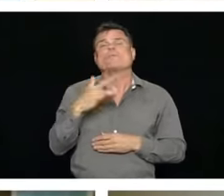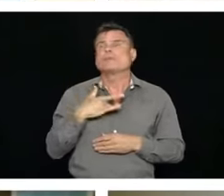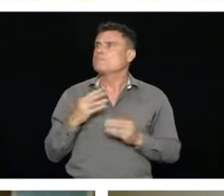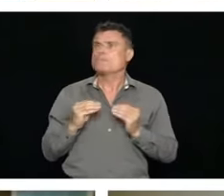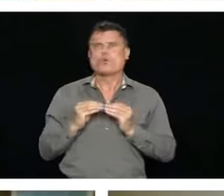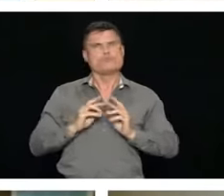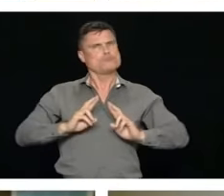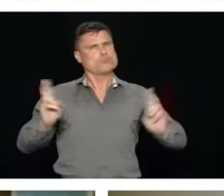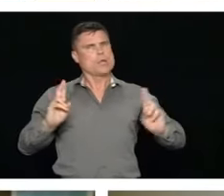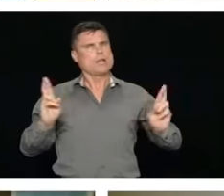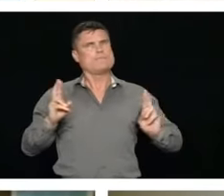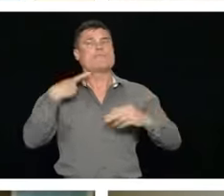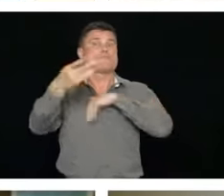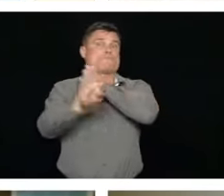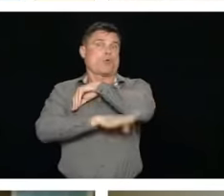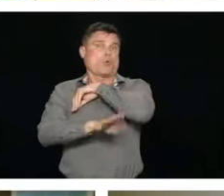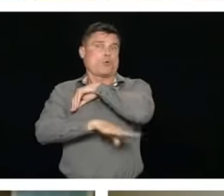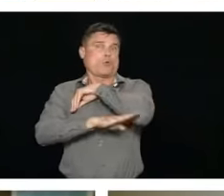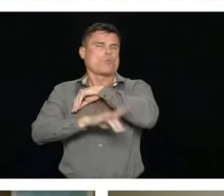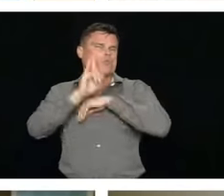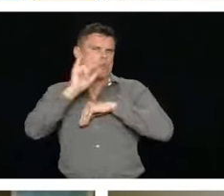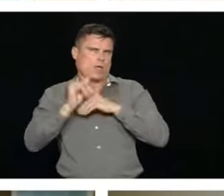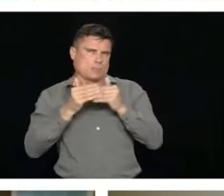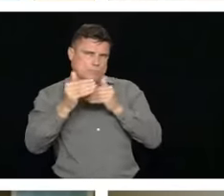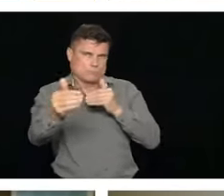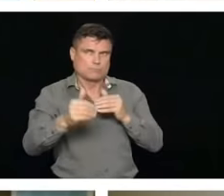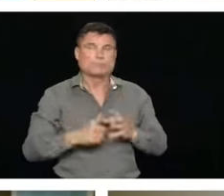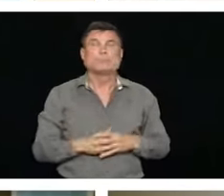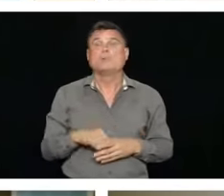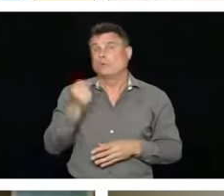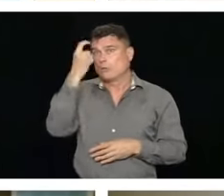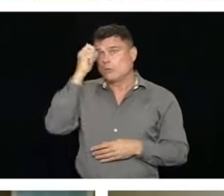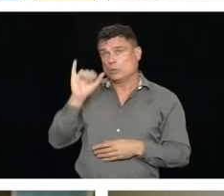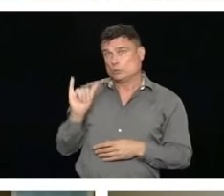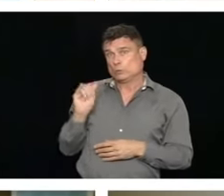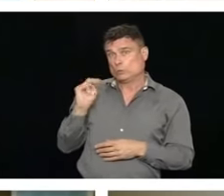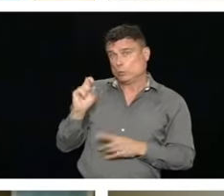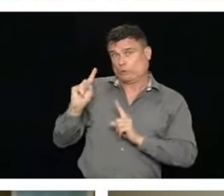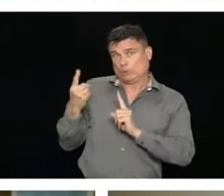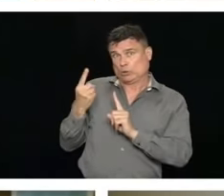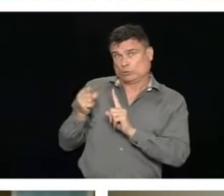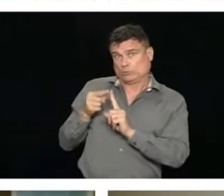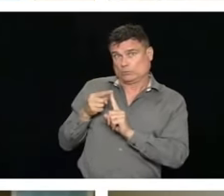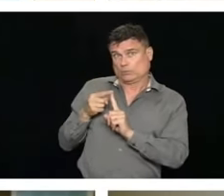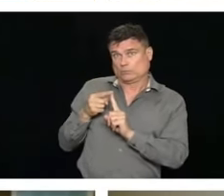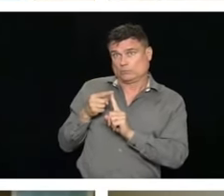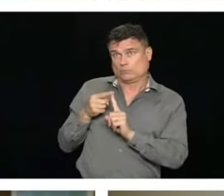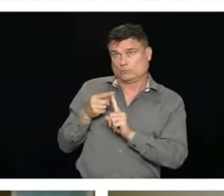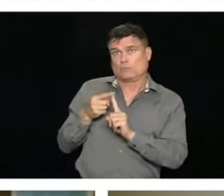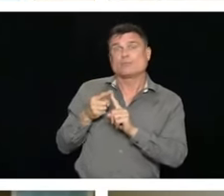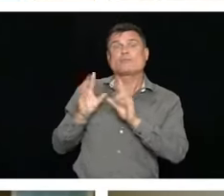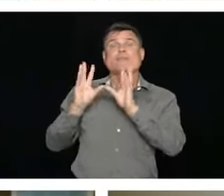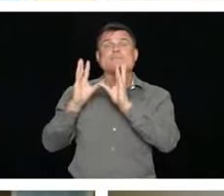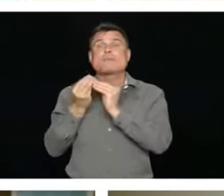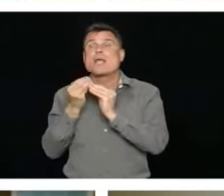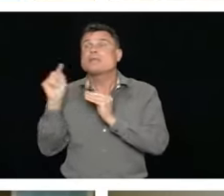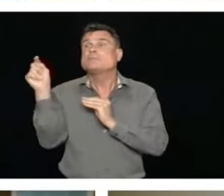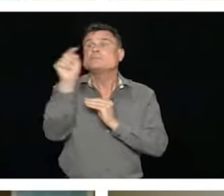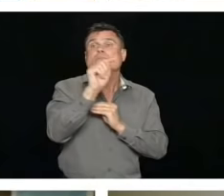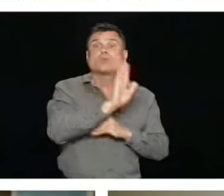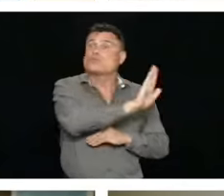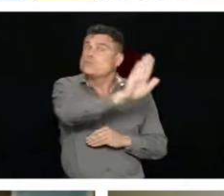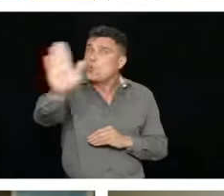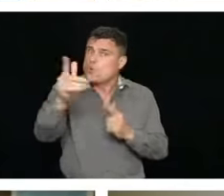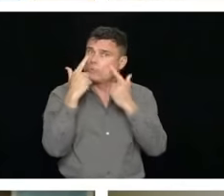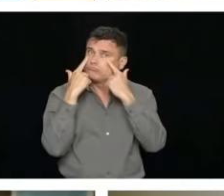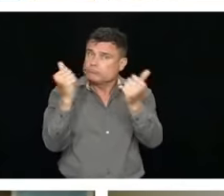be completely optional for families. Any parent who chooses to keep their child home can do so, and remote learning options